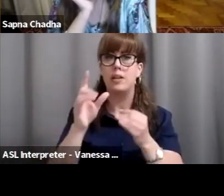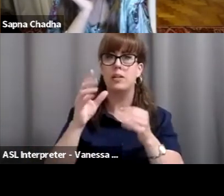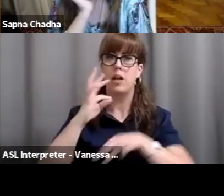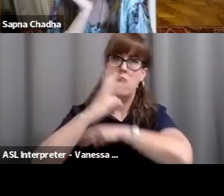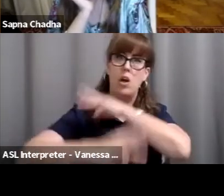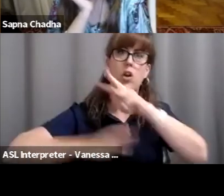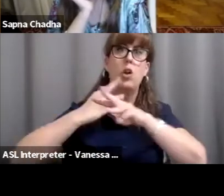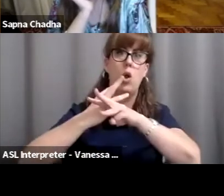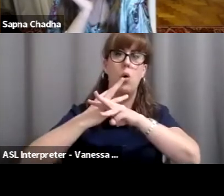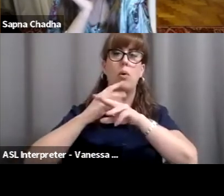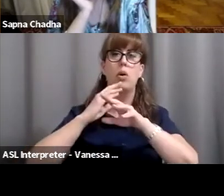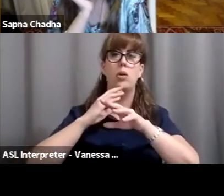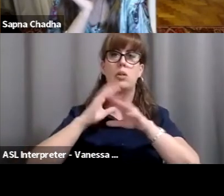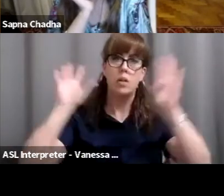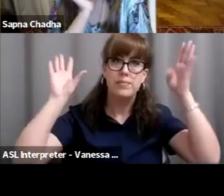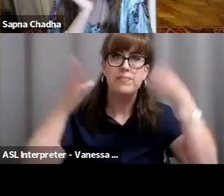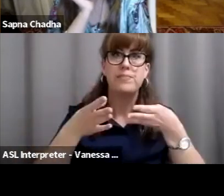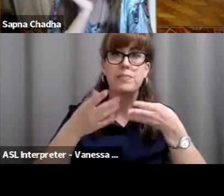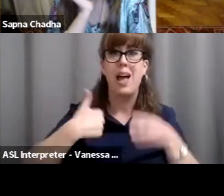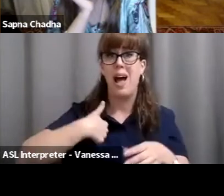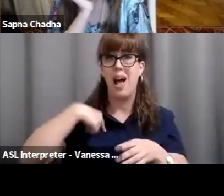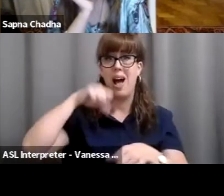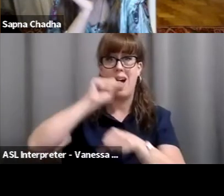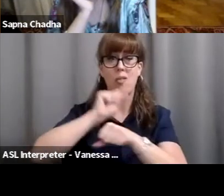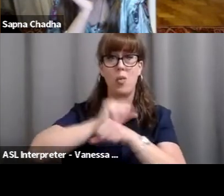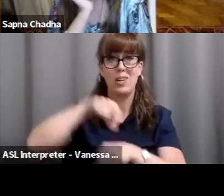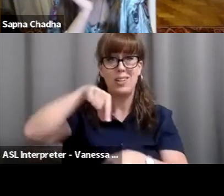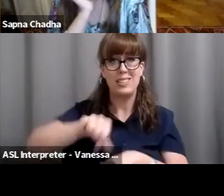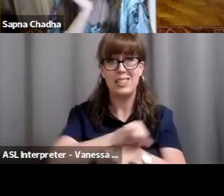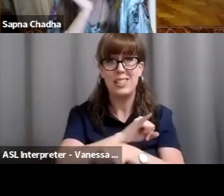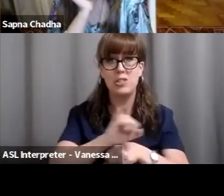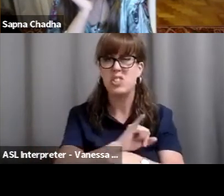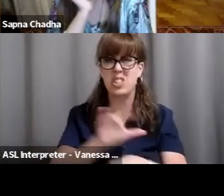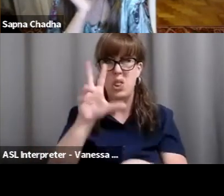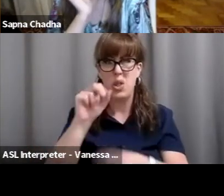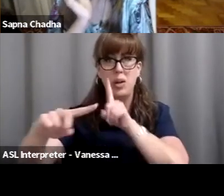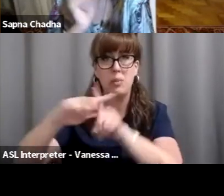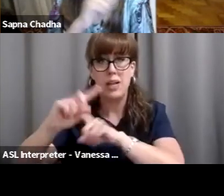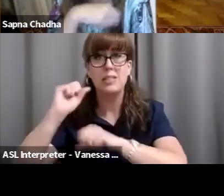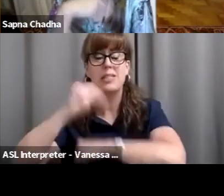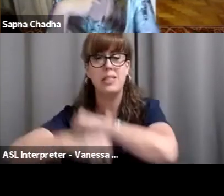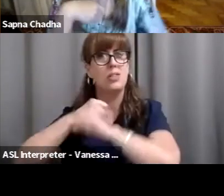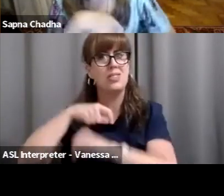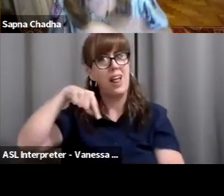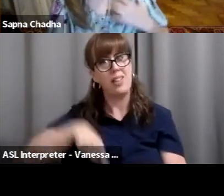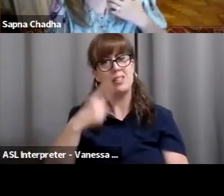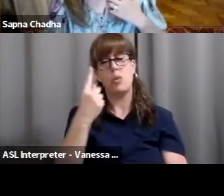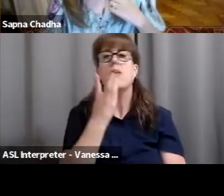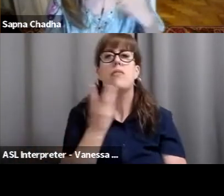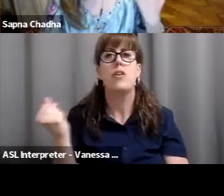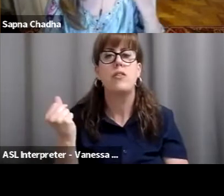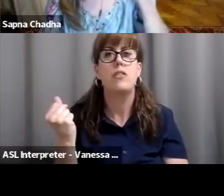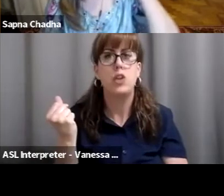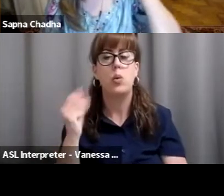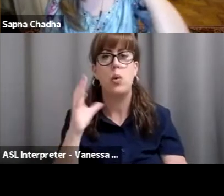really fantastic. I've worked in the industry for 30 plus years, and it's one of the few companies I really can very proudly say